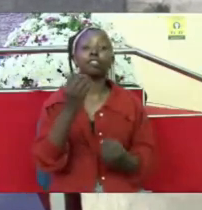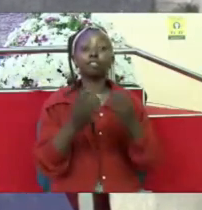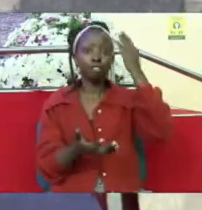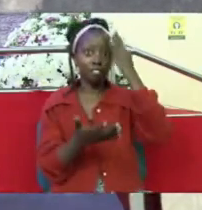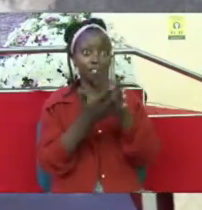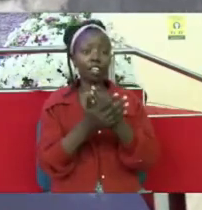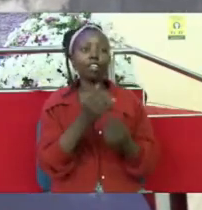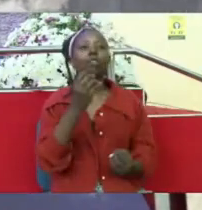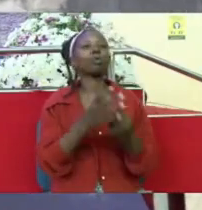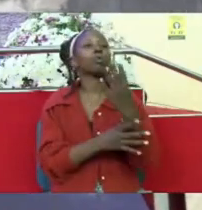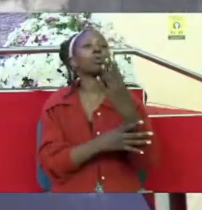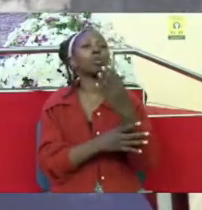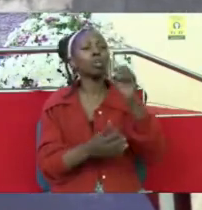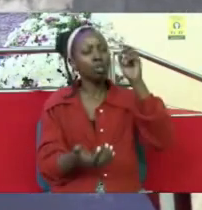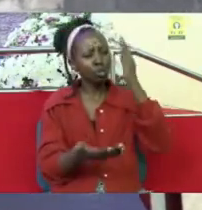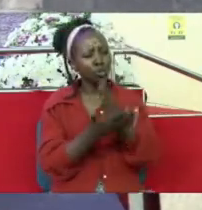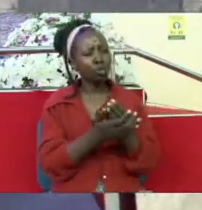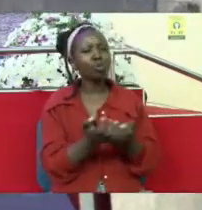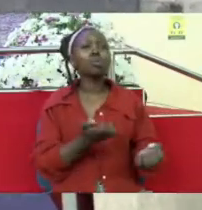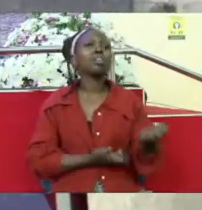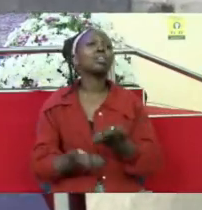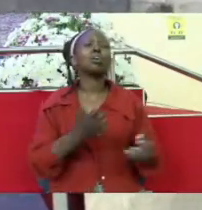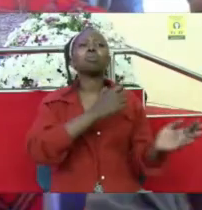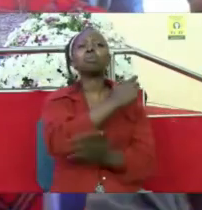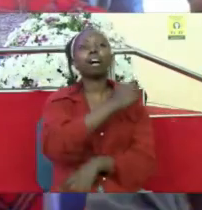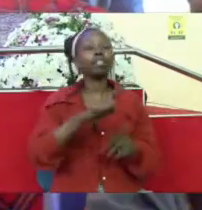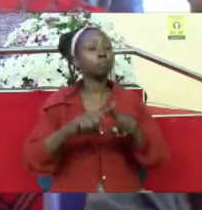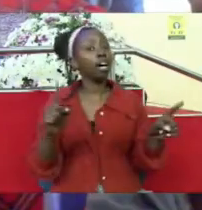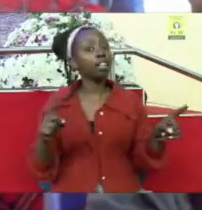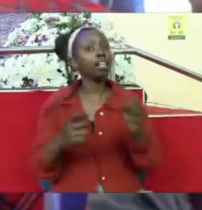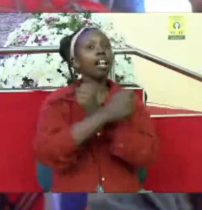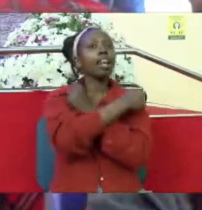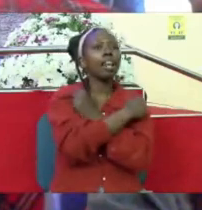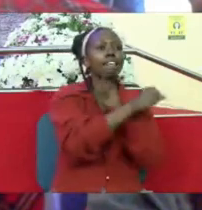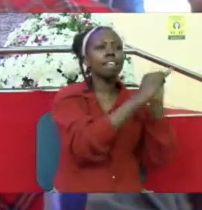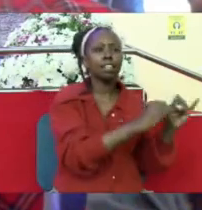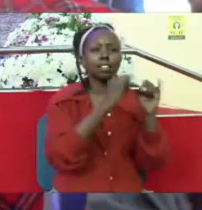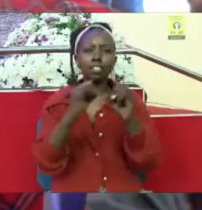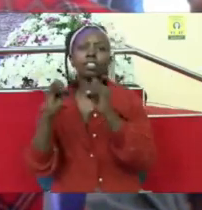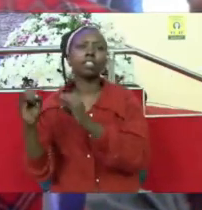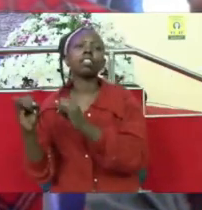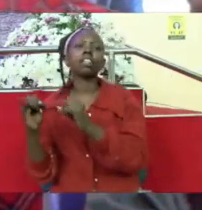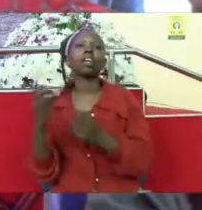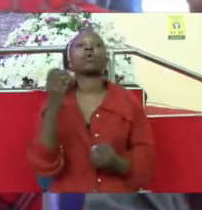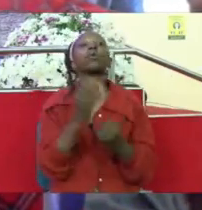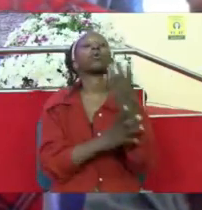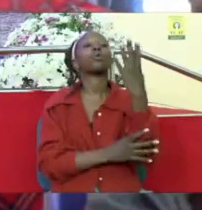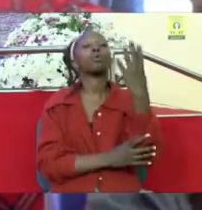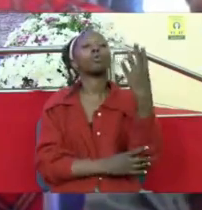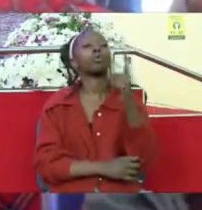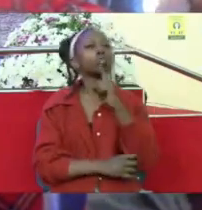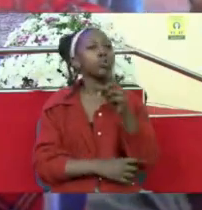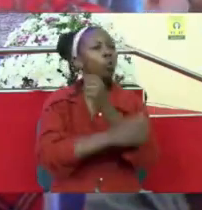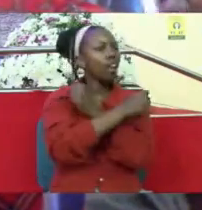bad. But your faith is growing. Lakini imani inakuwa. Economy is terrible. Uchumi ni mbaya. But your love for one another. Lakini upendo kwa mmoja na mwingine. Tupendaneni